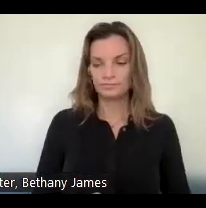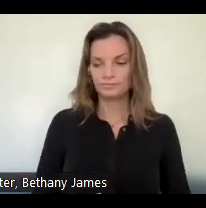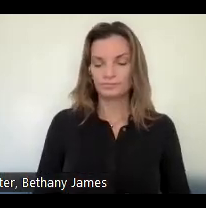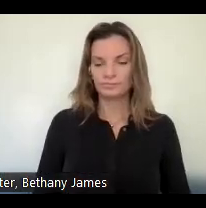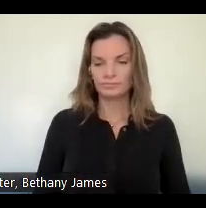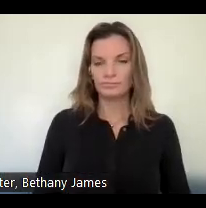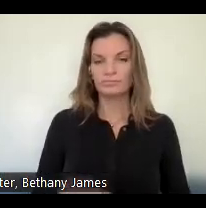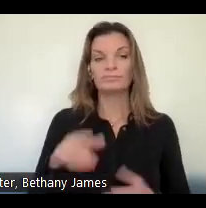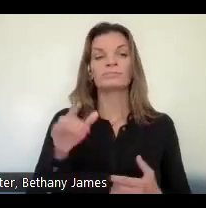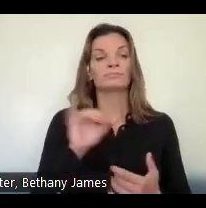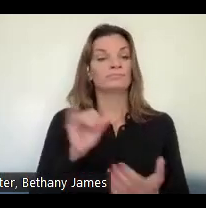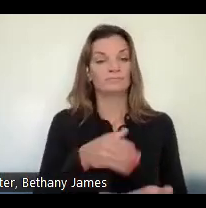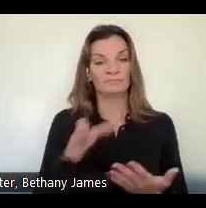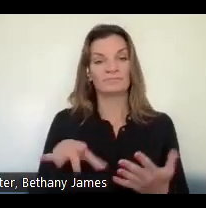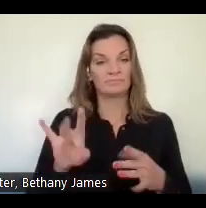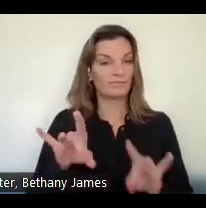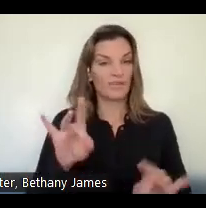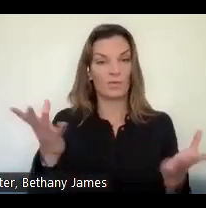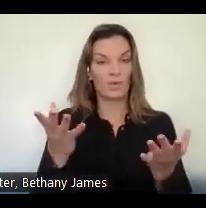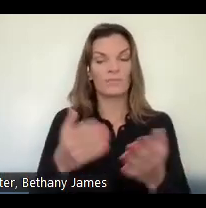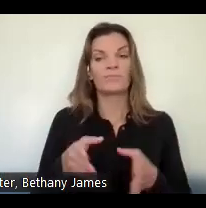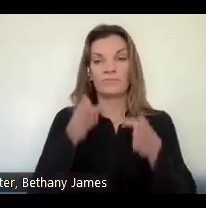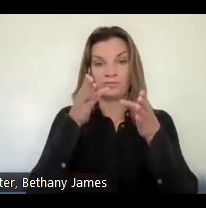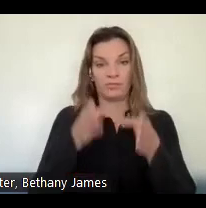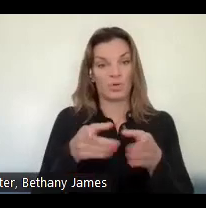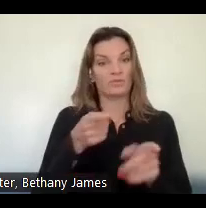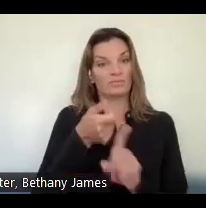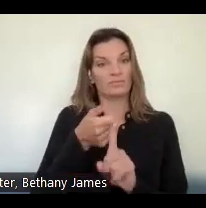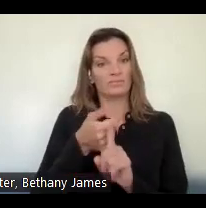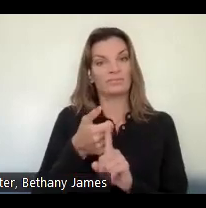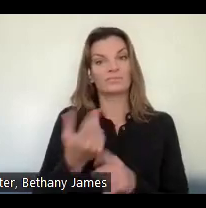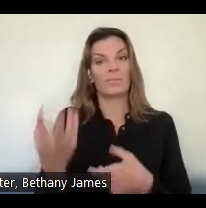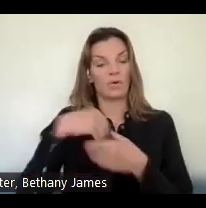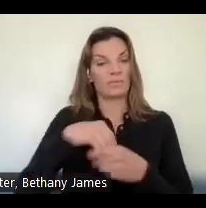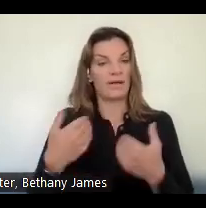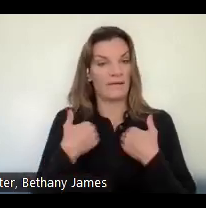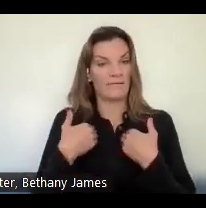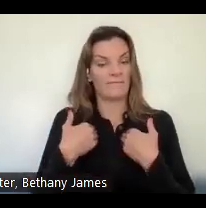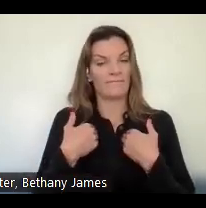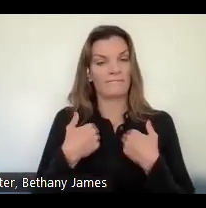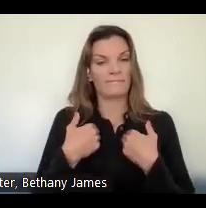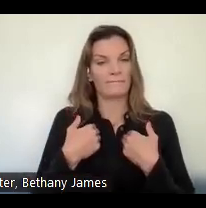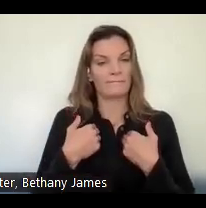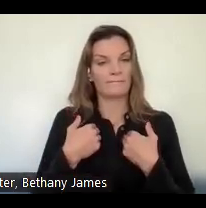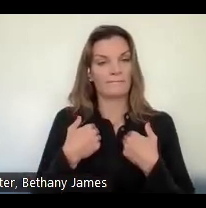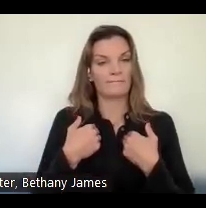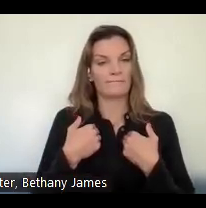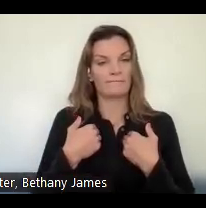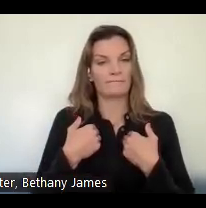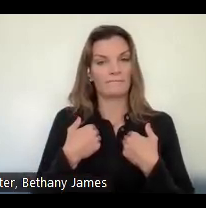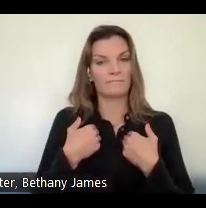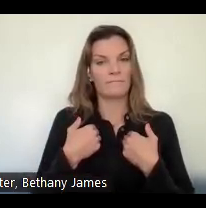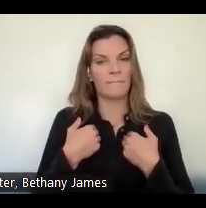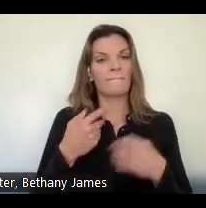results that individuals with autism are no more likely to develop autism due to